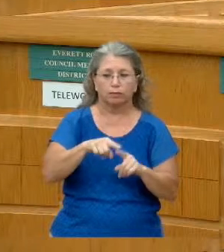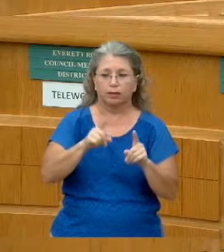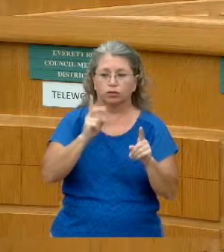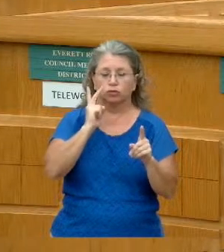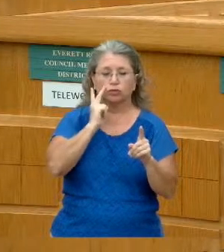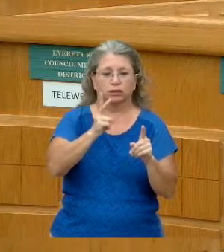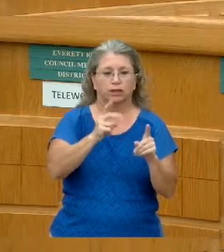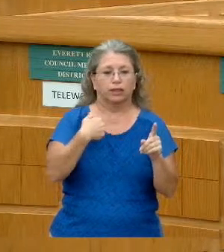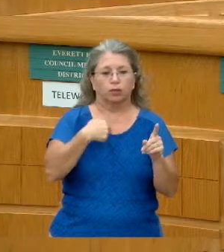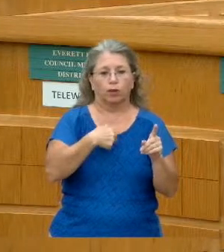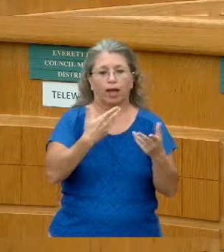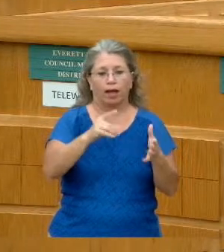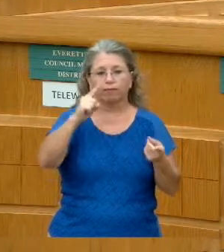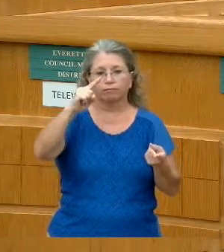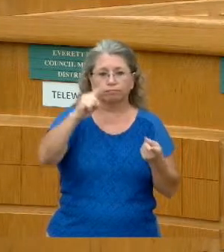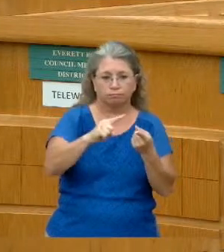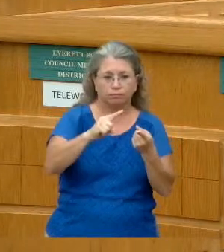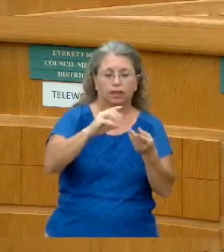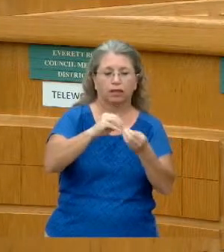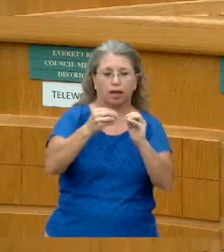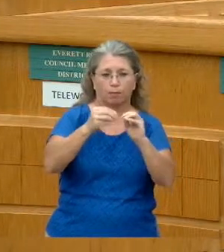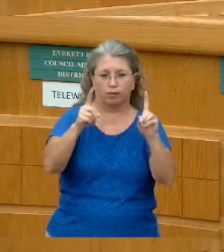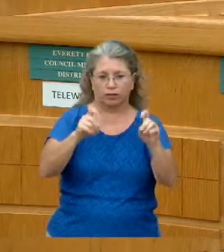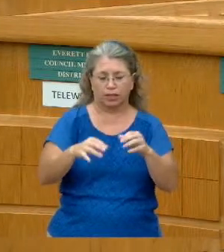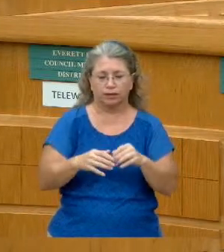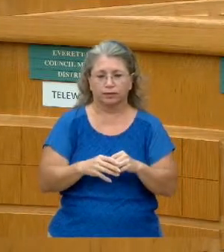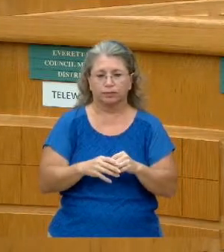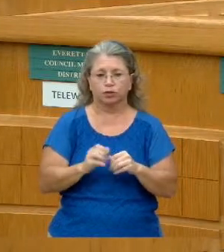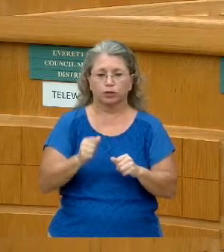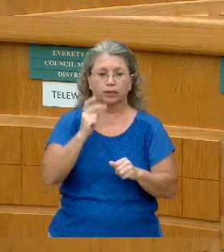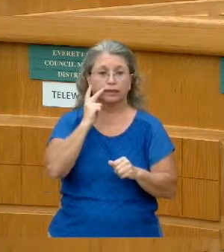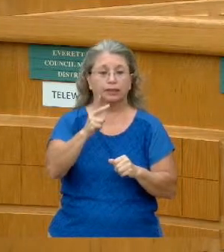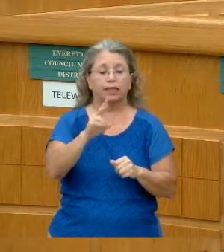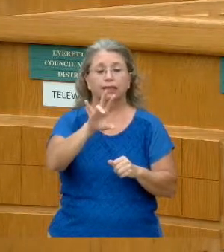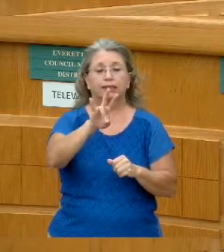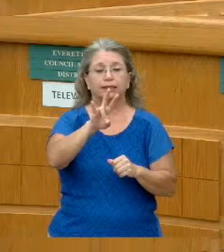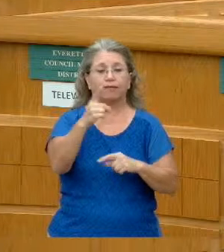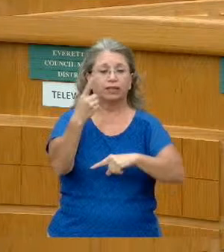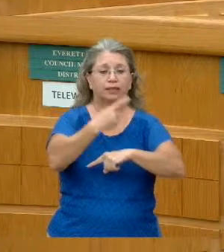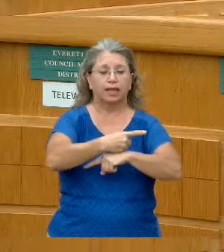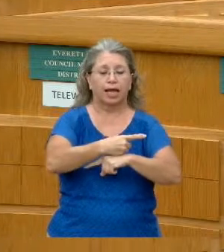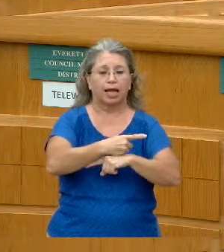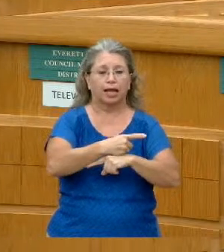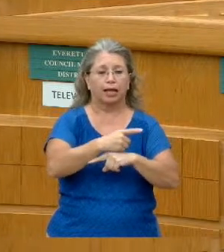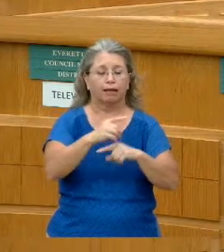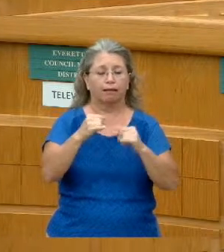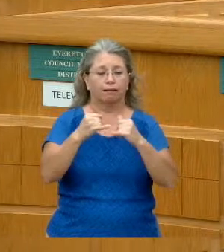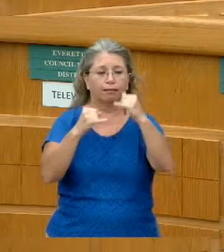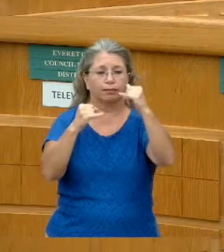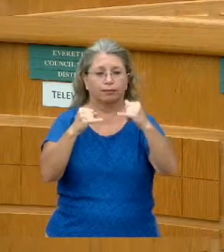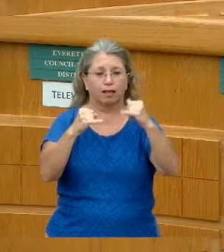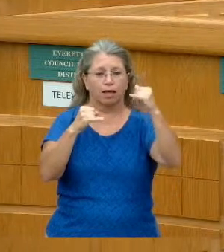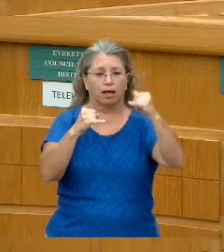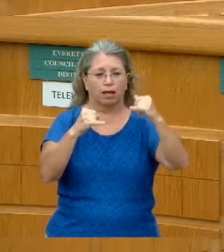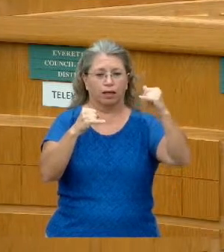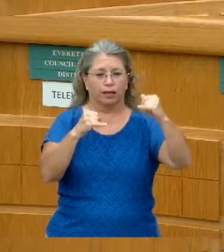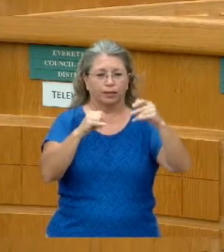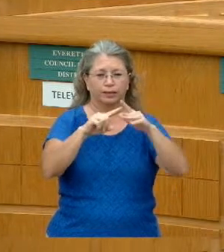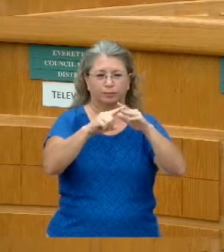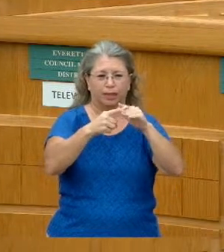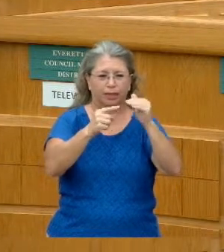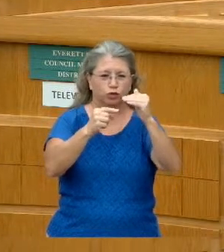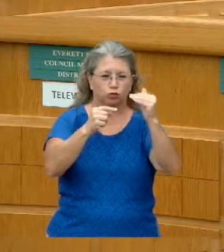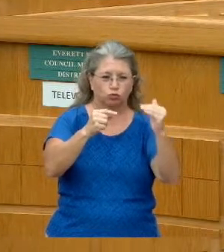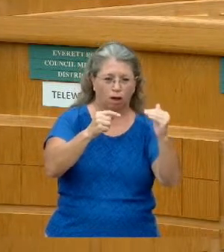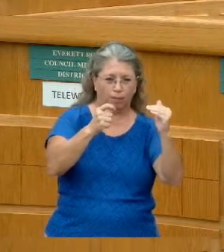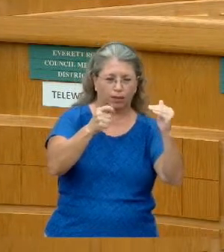been doing to where we are. You can see the 7-day trend line is beginning to drop a little bit, and we don't want that.